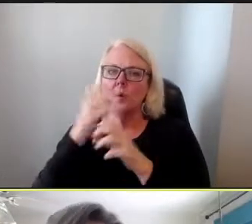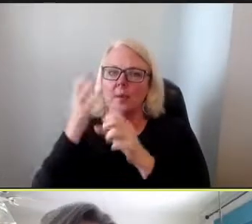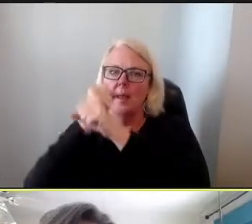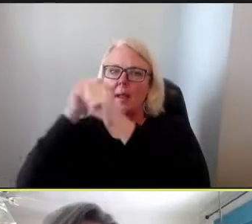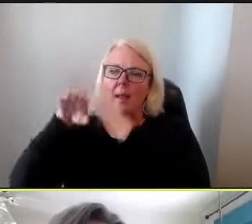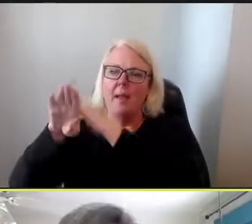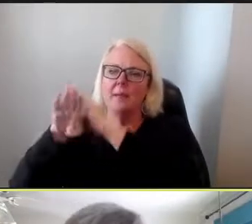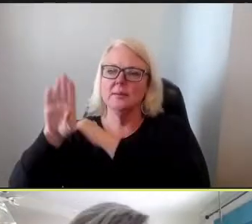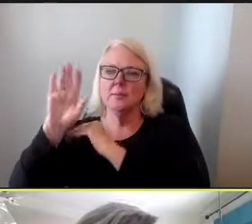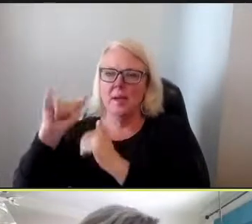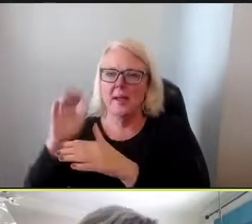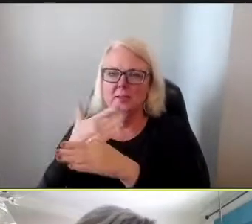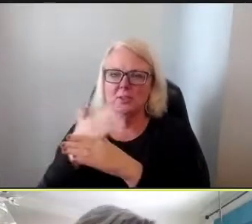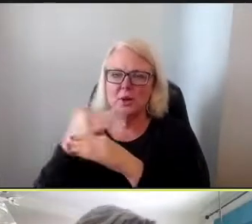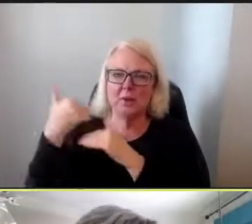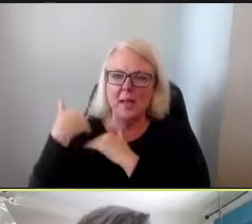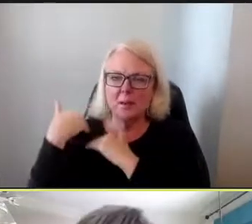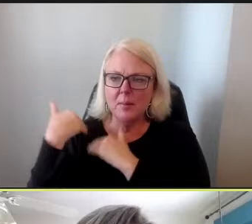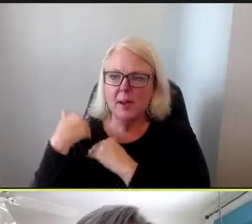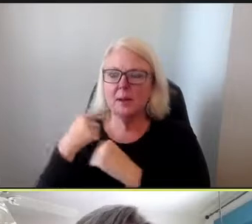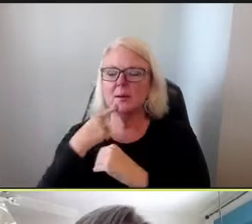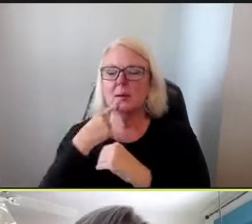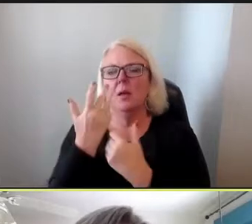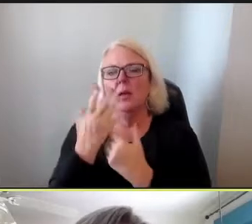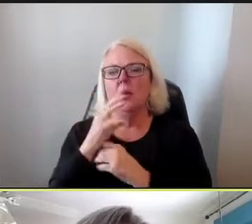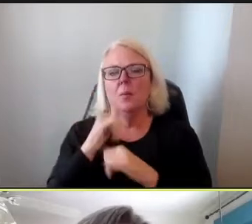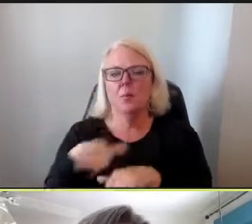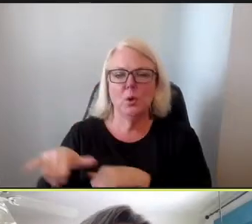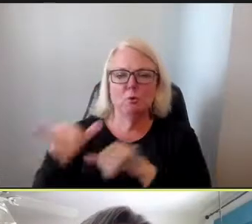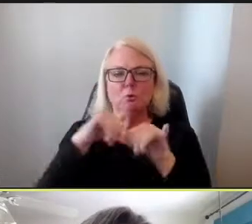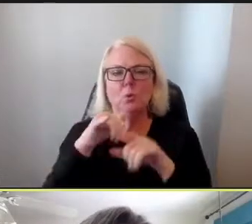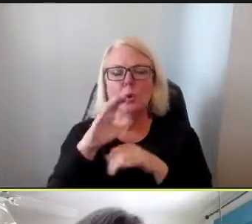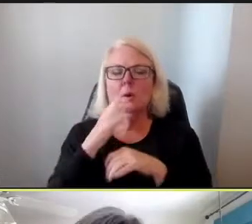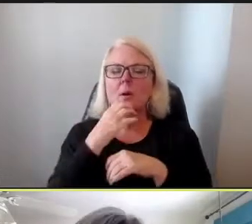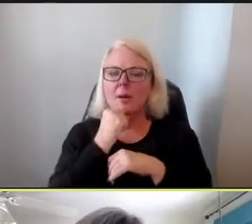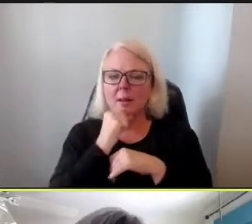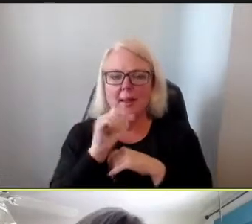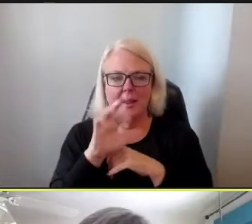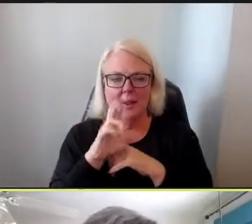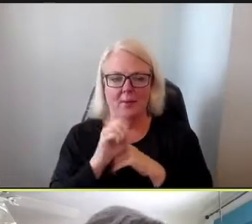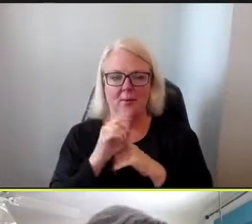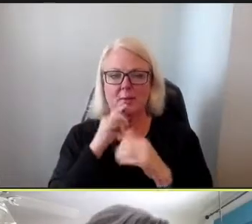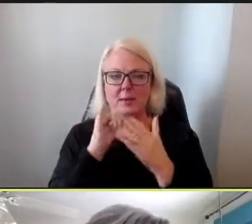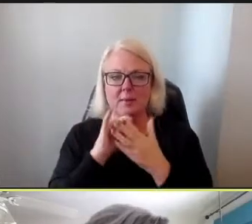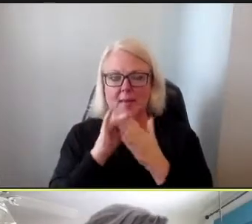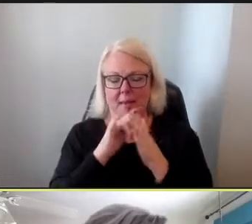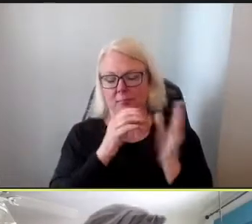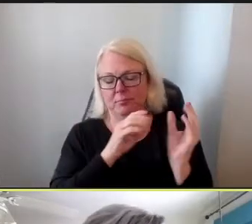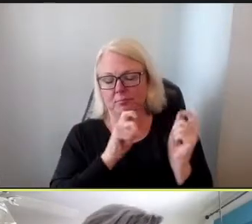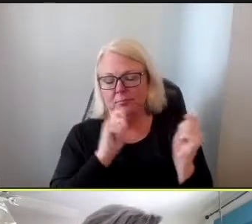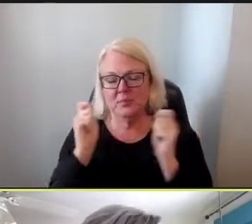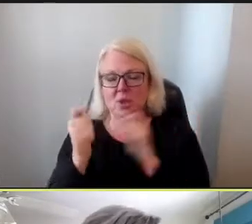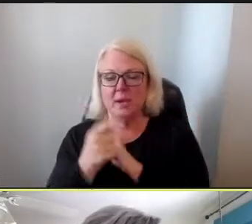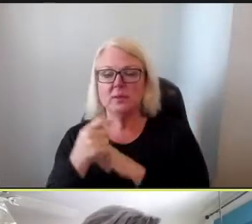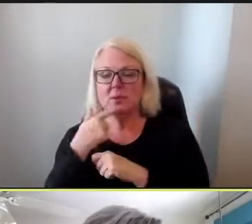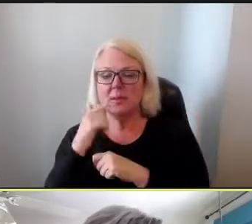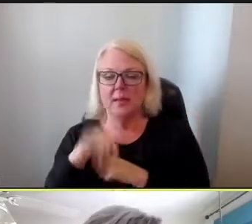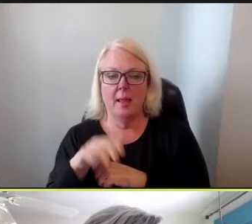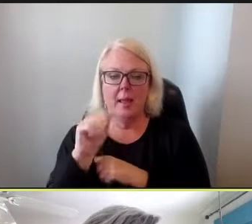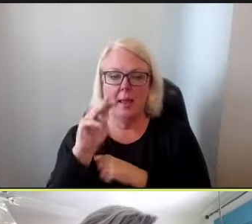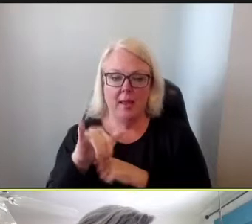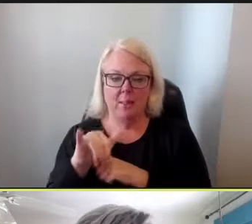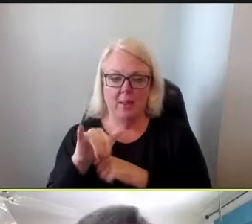values like shared accountability and mutual care. This is a move, looking back at the slide, that Amy